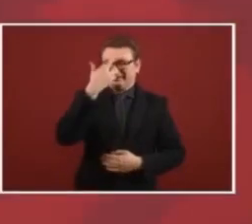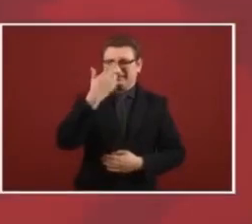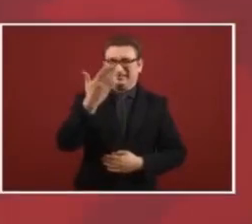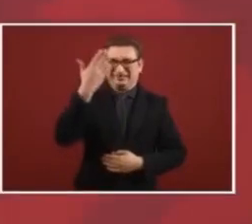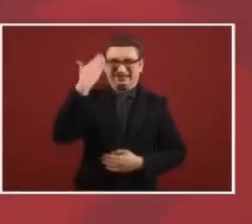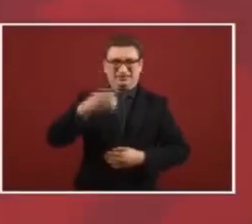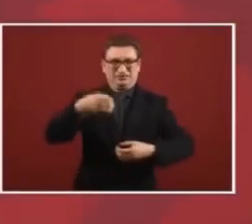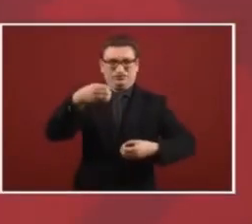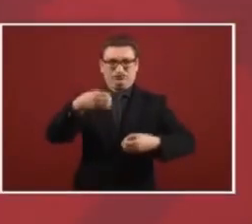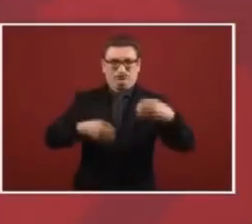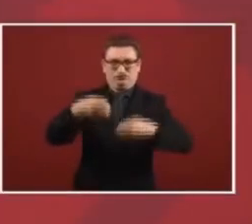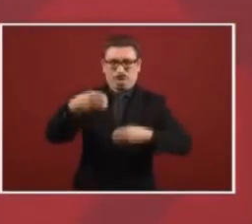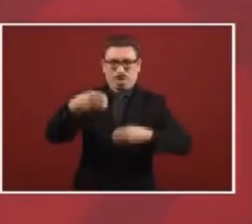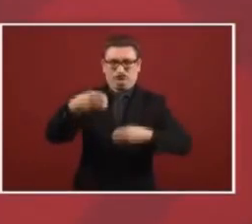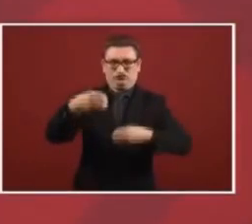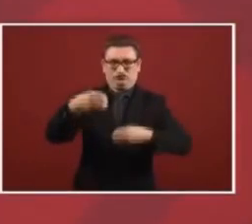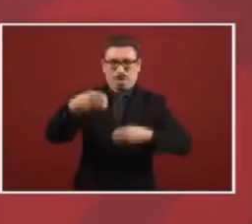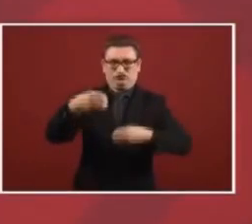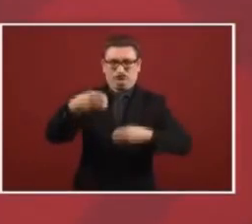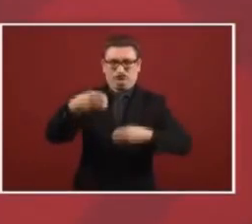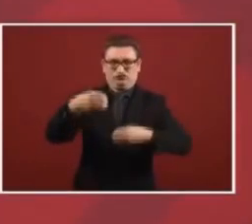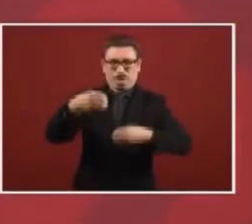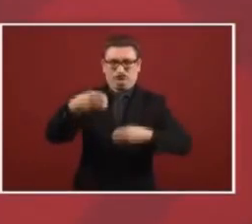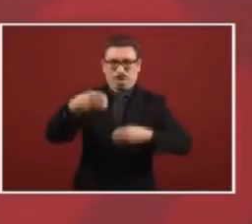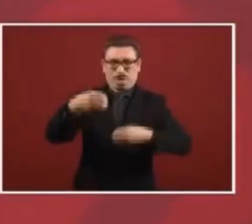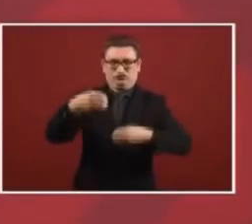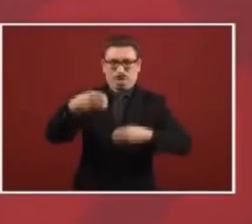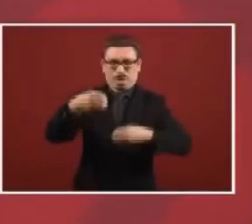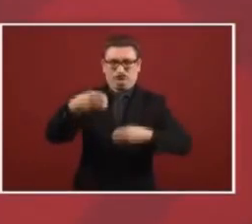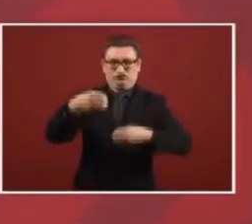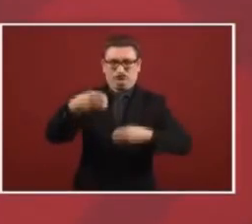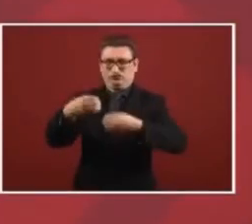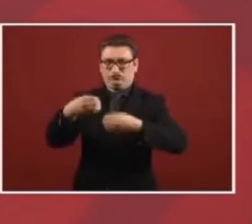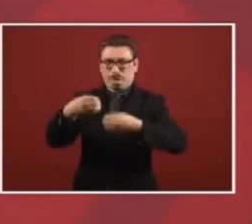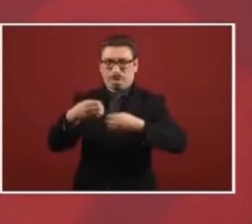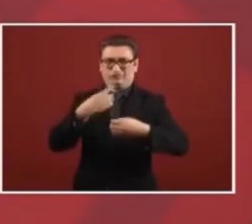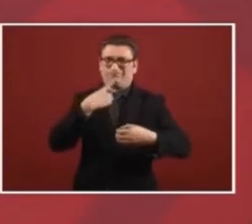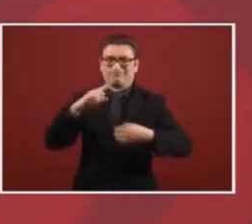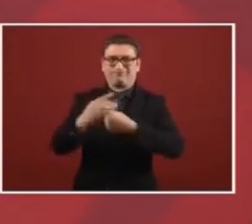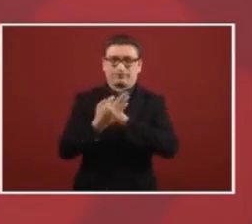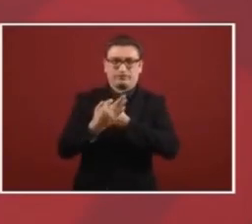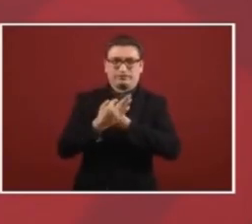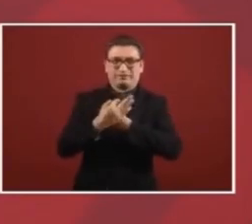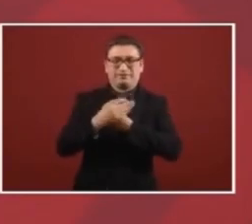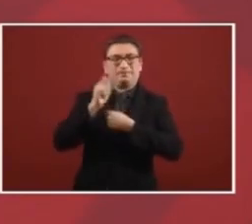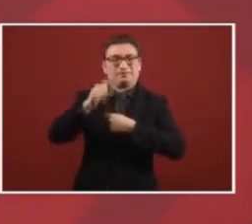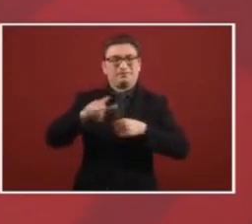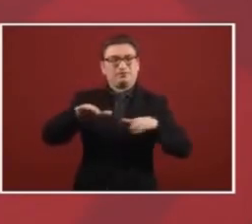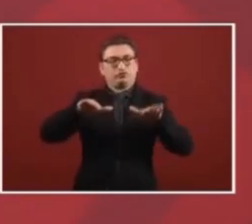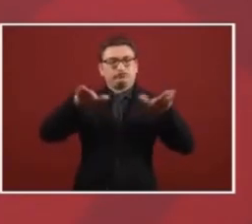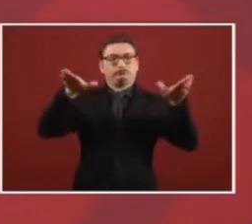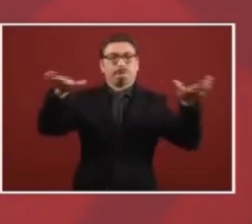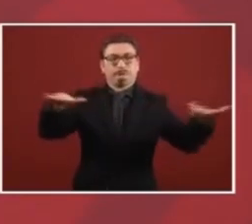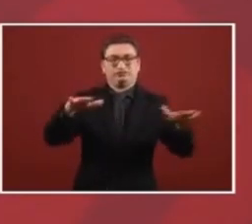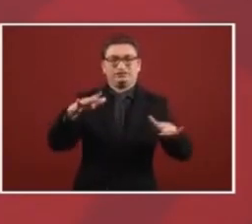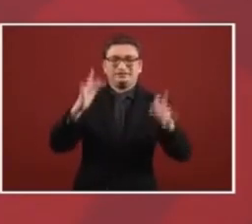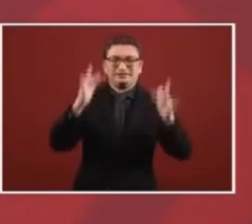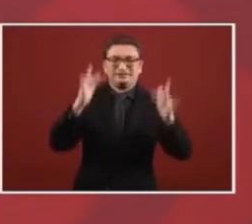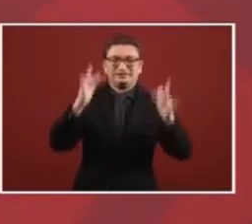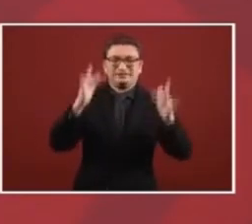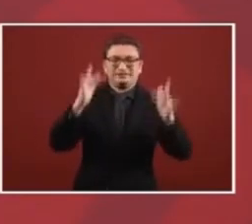Del aeropuerto de Santa Lucía, So see, the airport of Santa Lucia, esa es obra